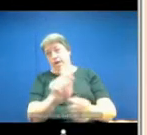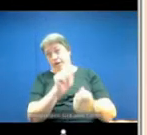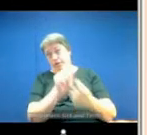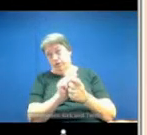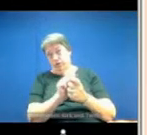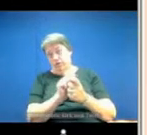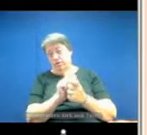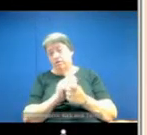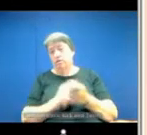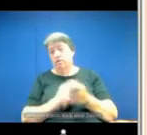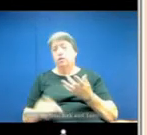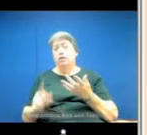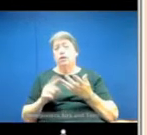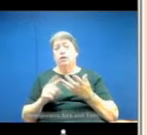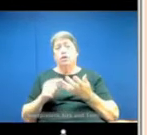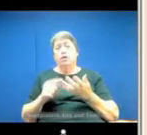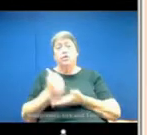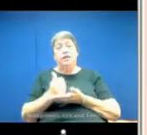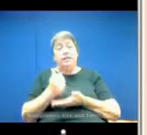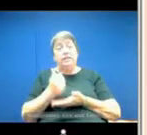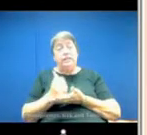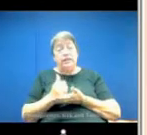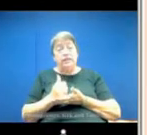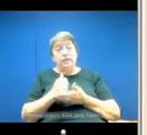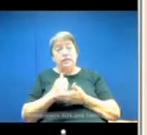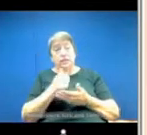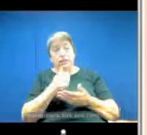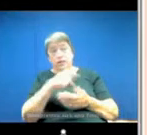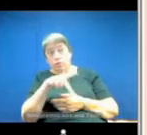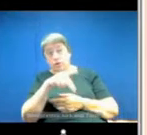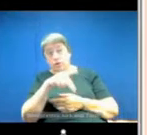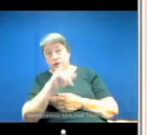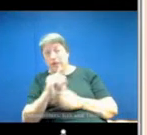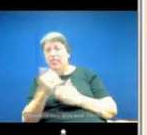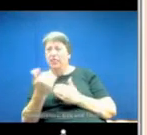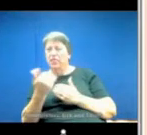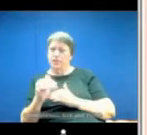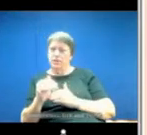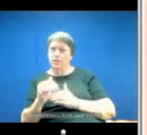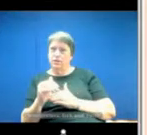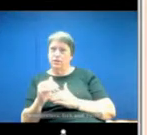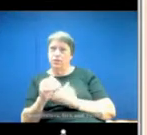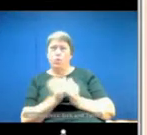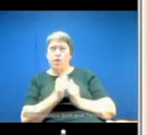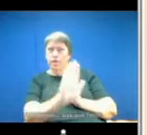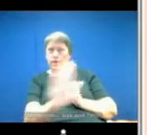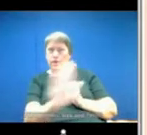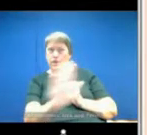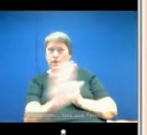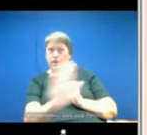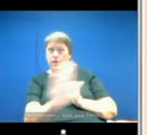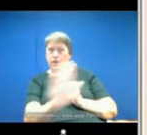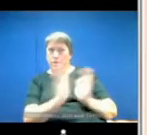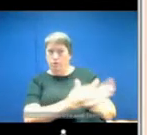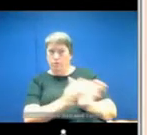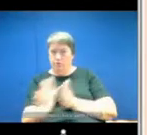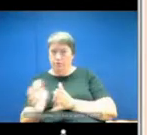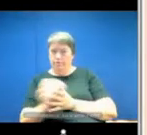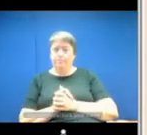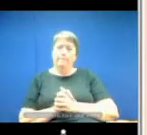to assist the proceedings interpreters in a limited fashion with their preparation.